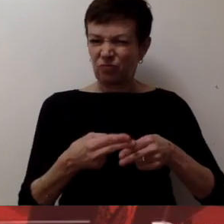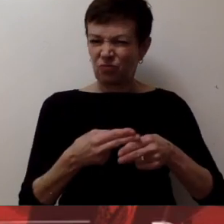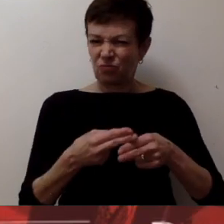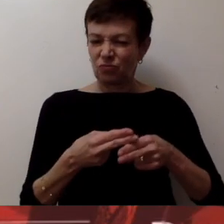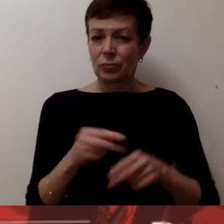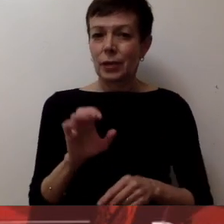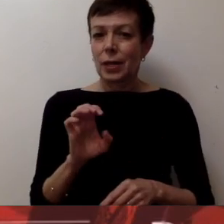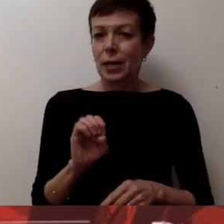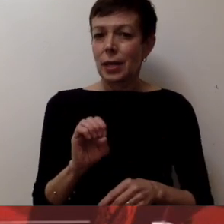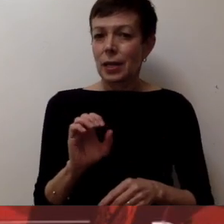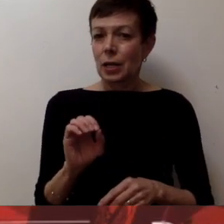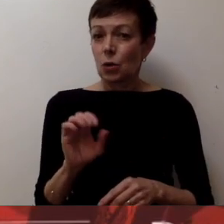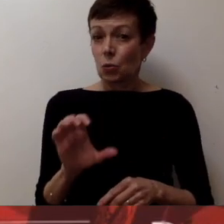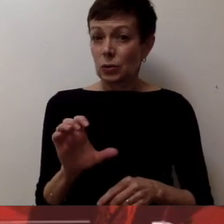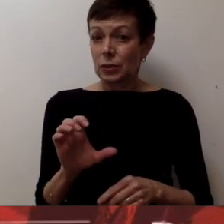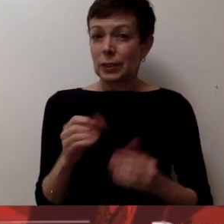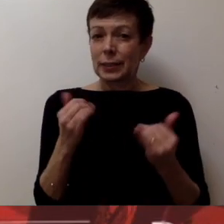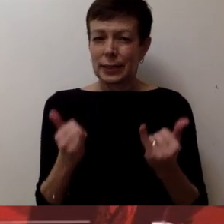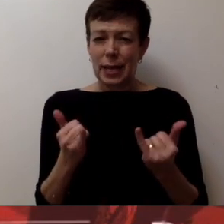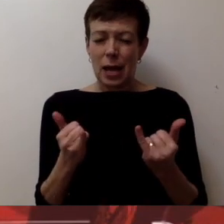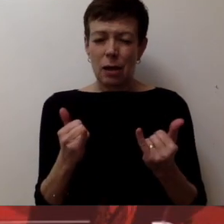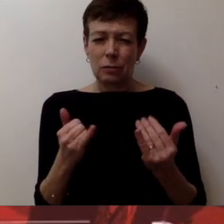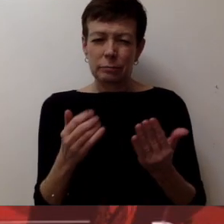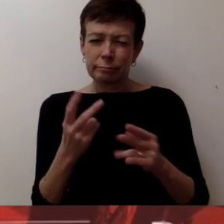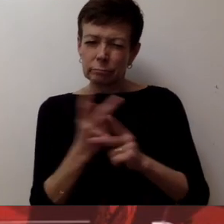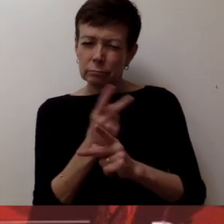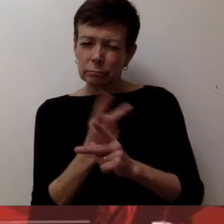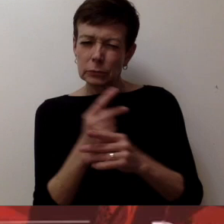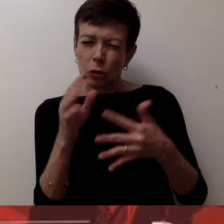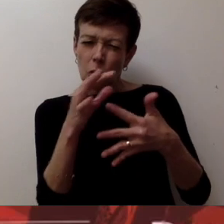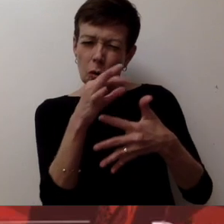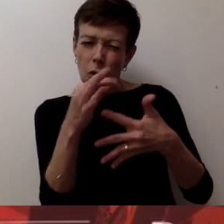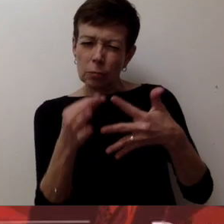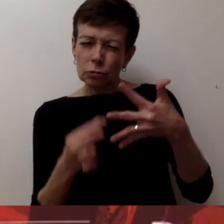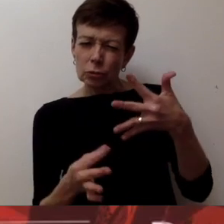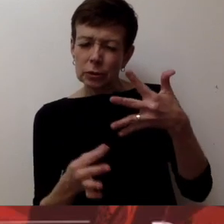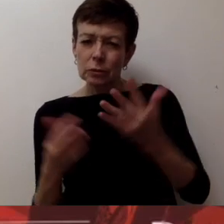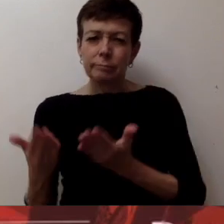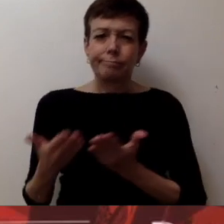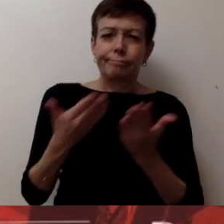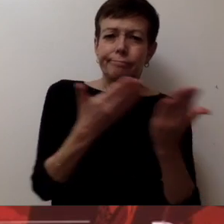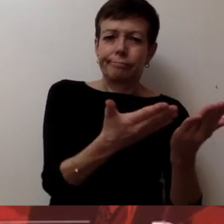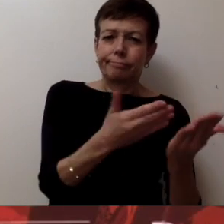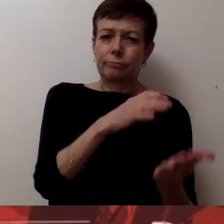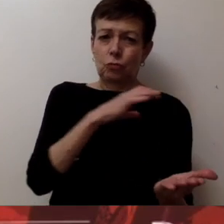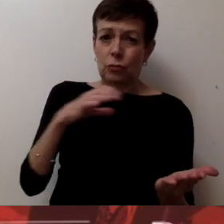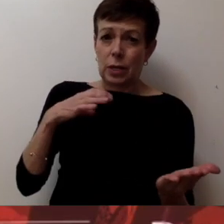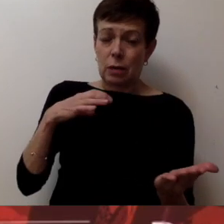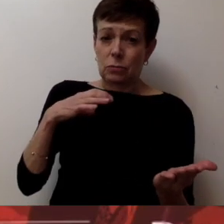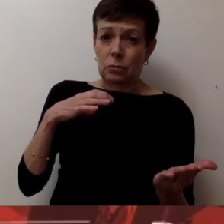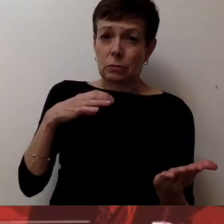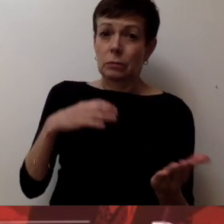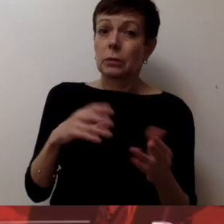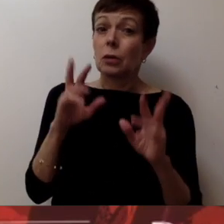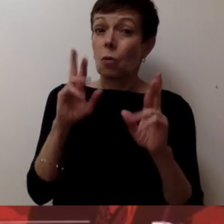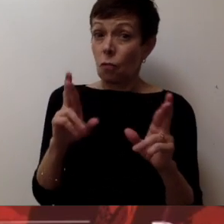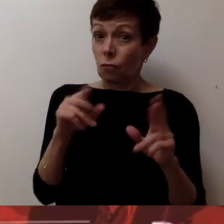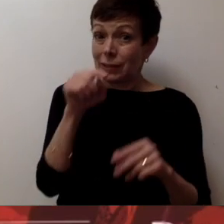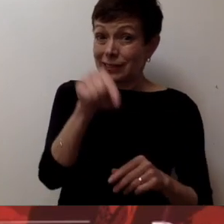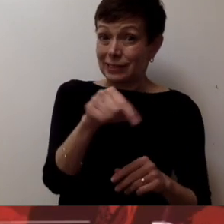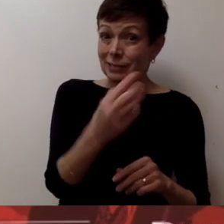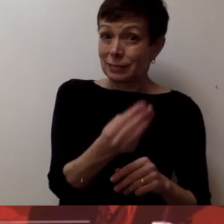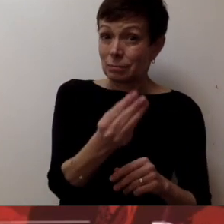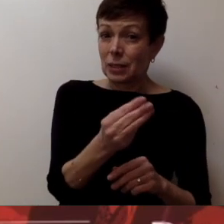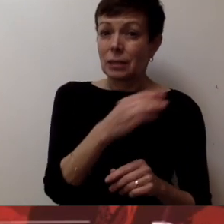are preparing options for Red Deer City Council. That recommendation will go to City Council, we are hoping, on Monday.